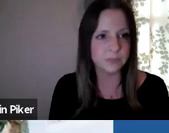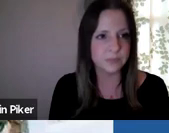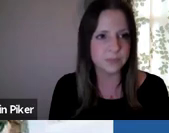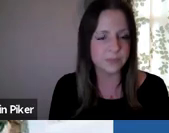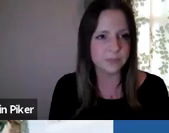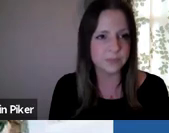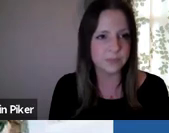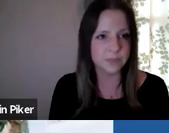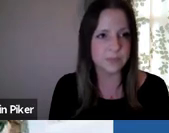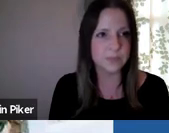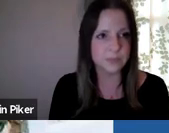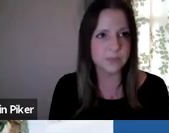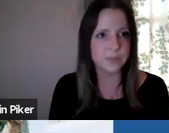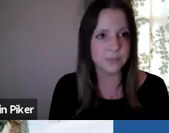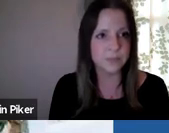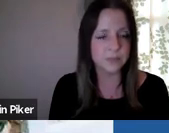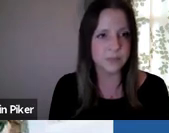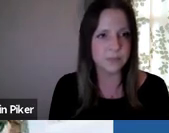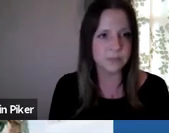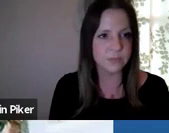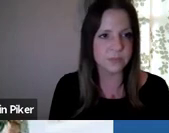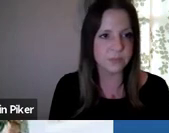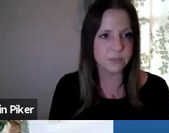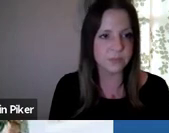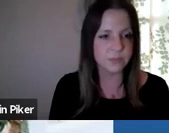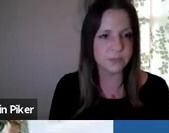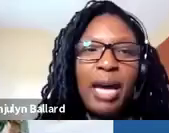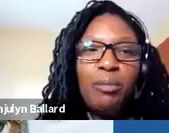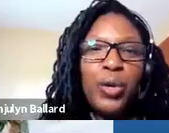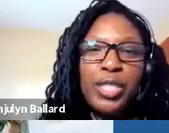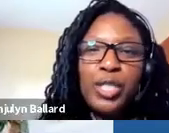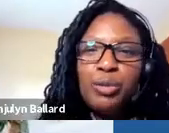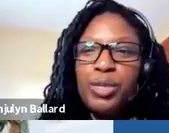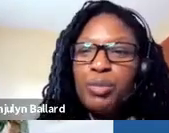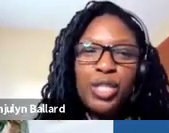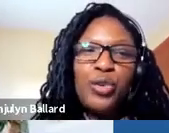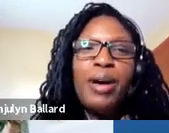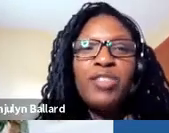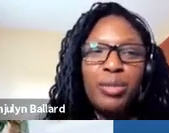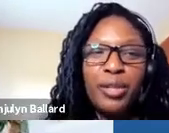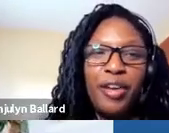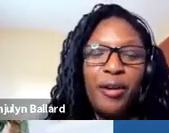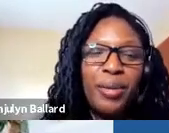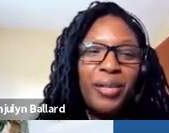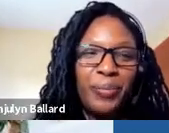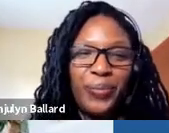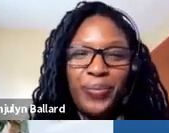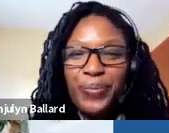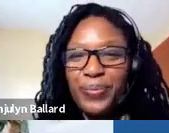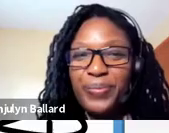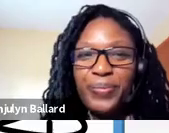Thank you, Dr. Piker. Good afternoon, everyone. Today, I'm going to be speaking to you about vestibular